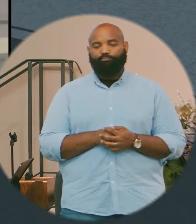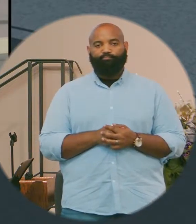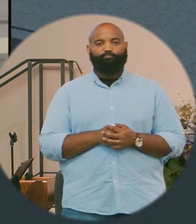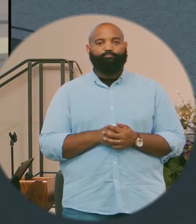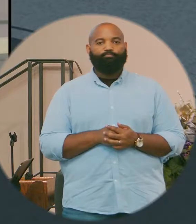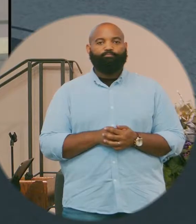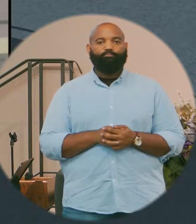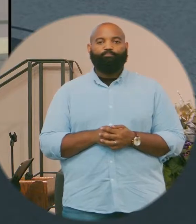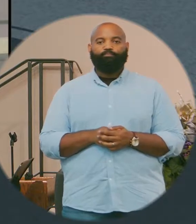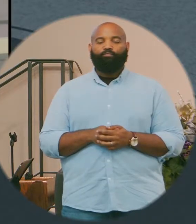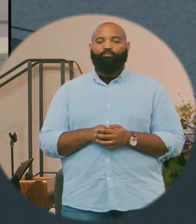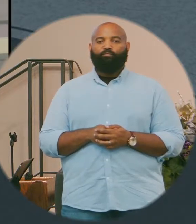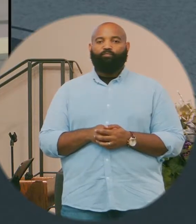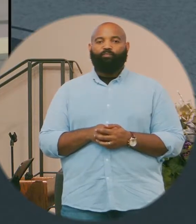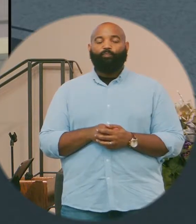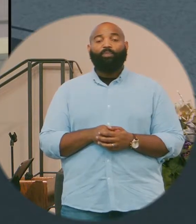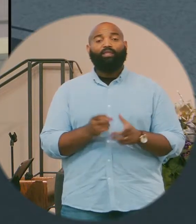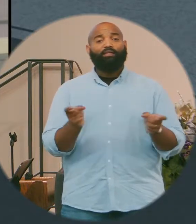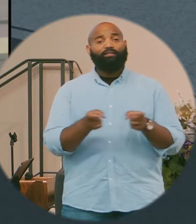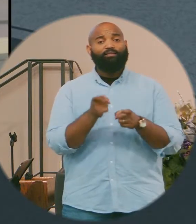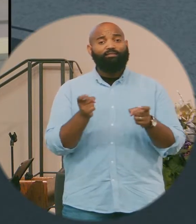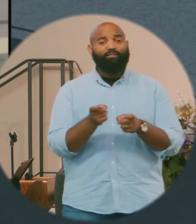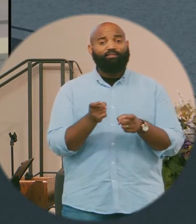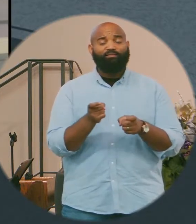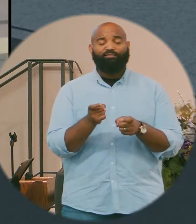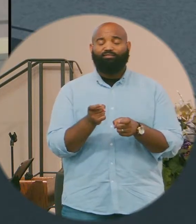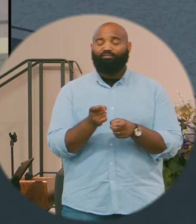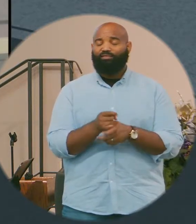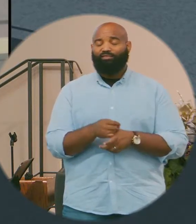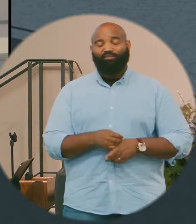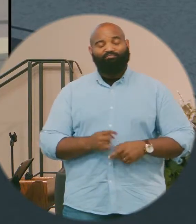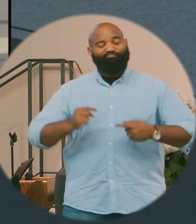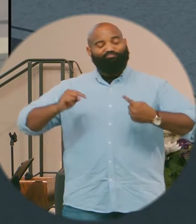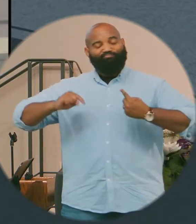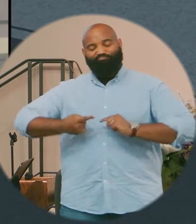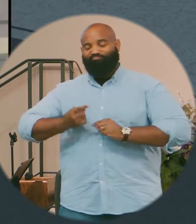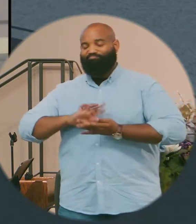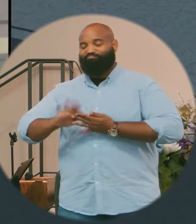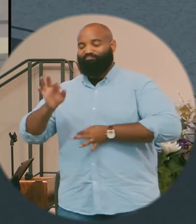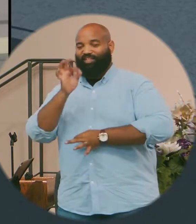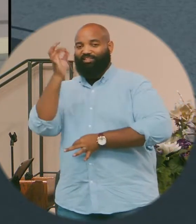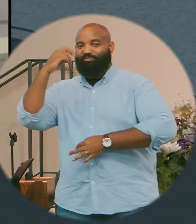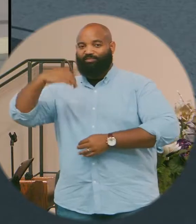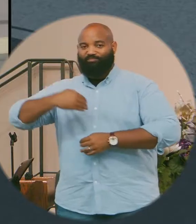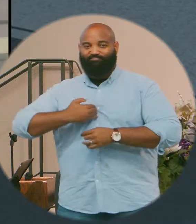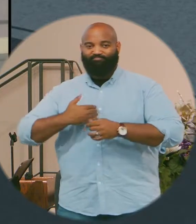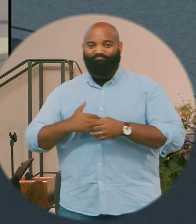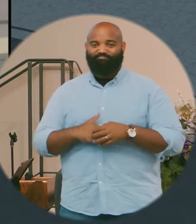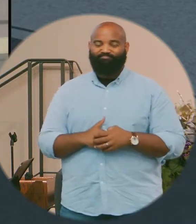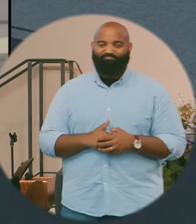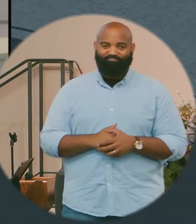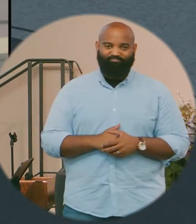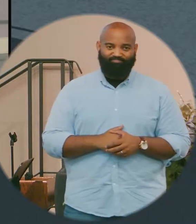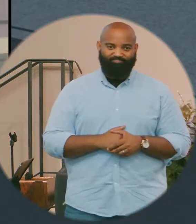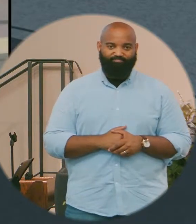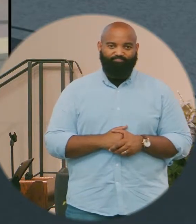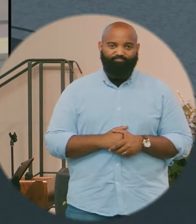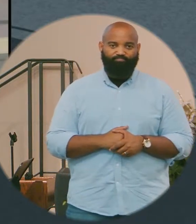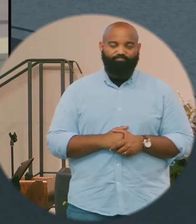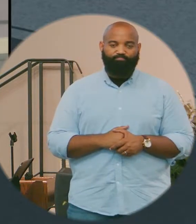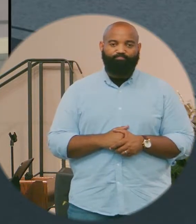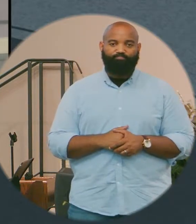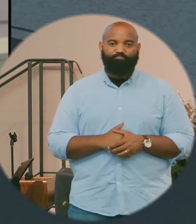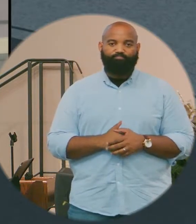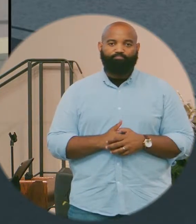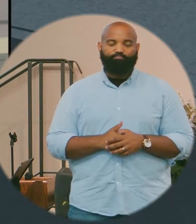Sin grieves the Holy Spirit. And just like relationships with each other are a